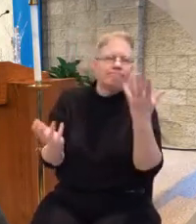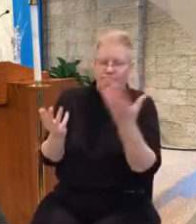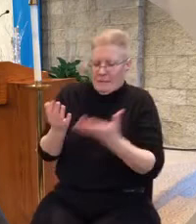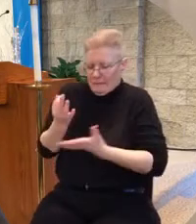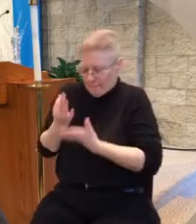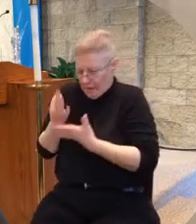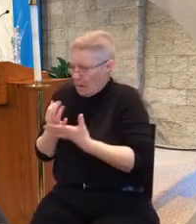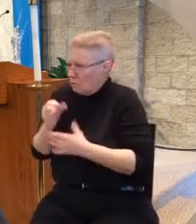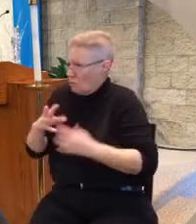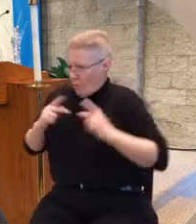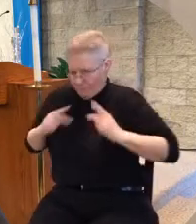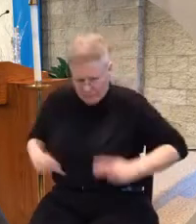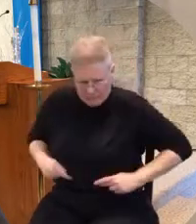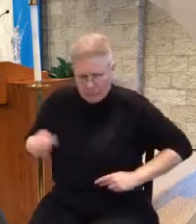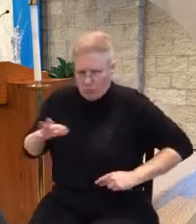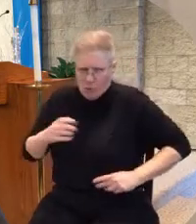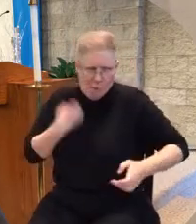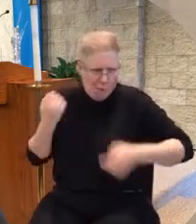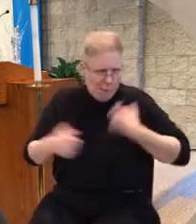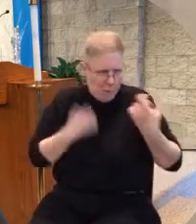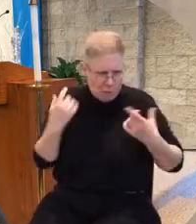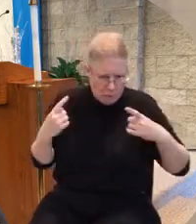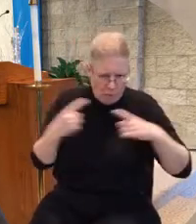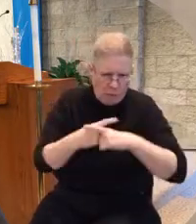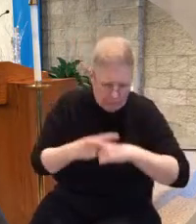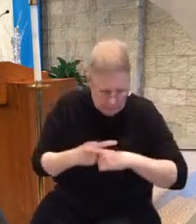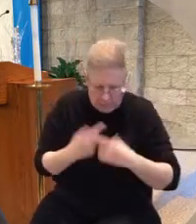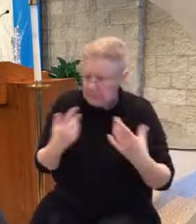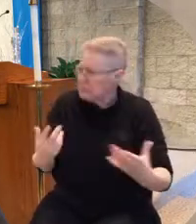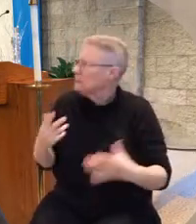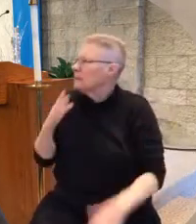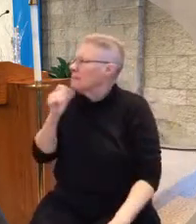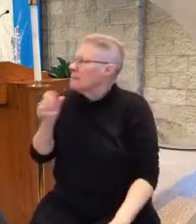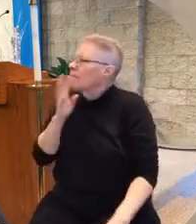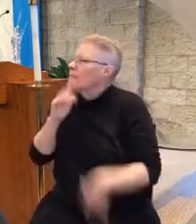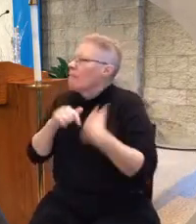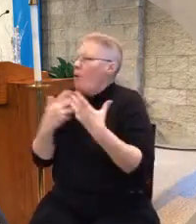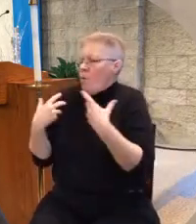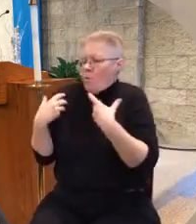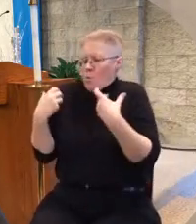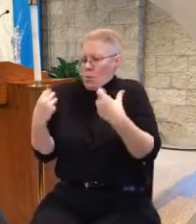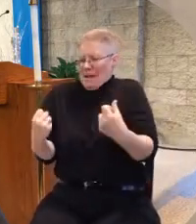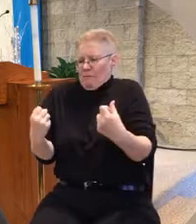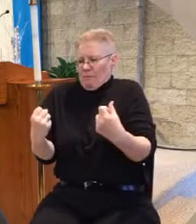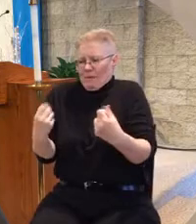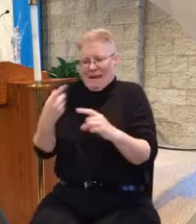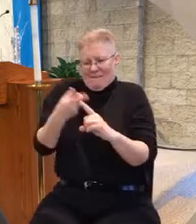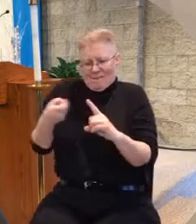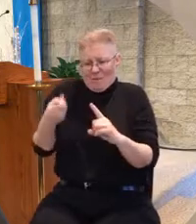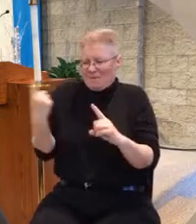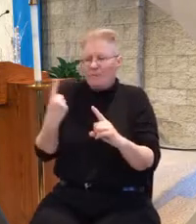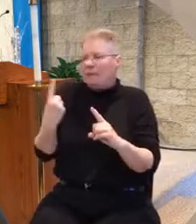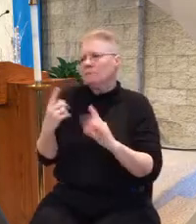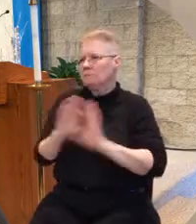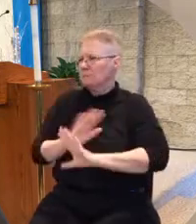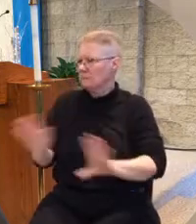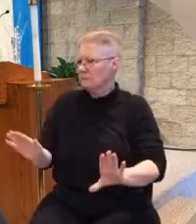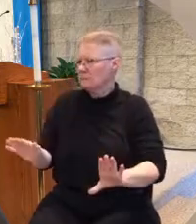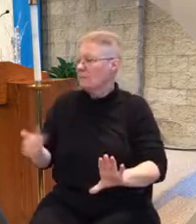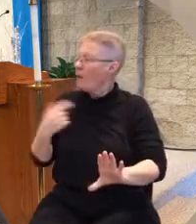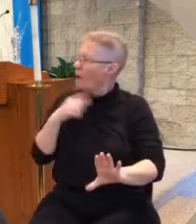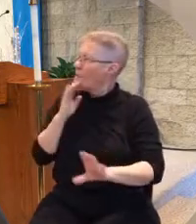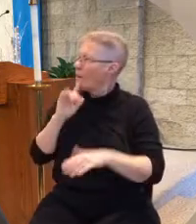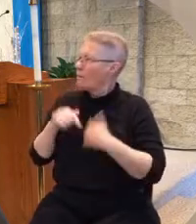physical or emotional crisis. We're not talking about recovery from the perspective of from something. I want to talk about